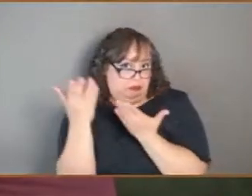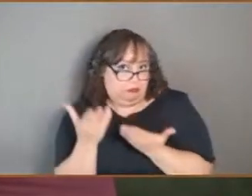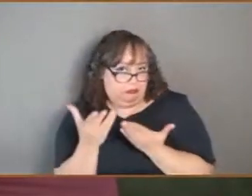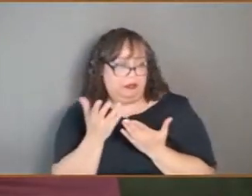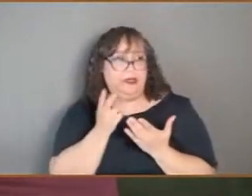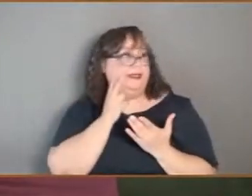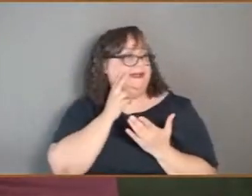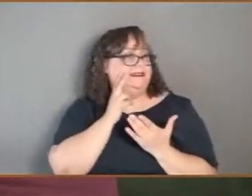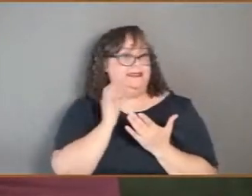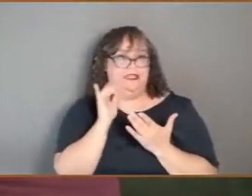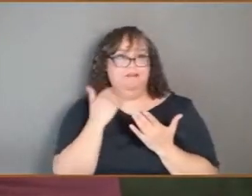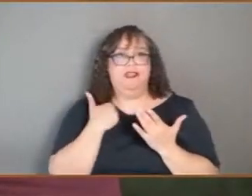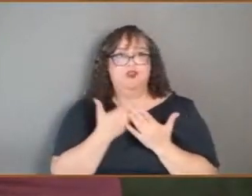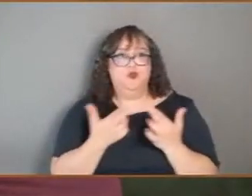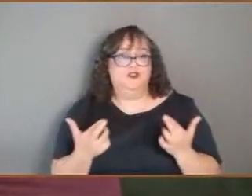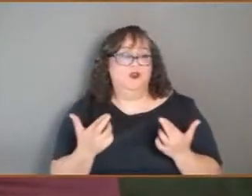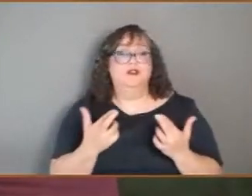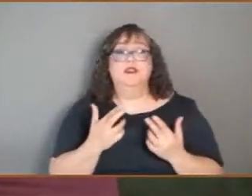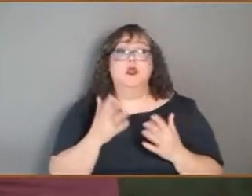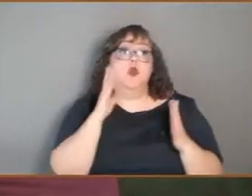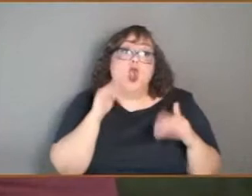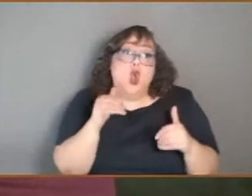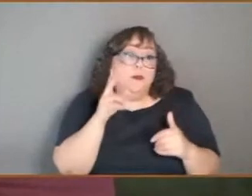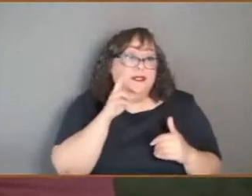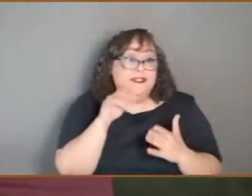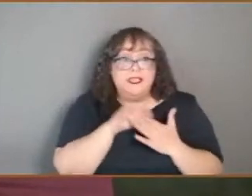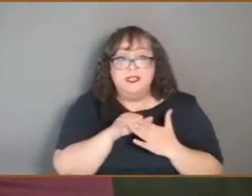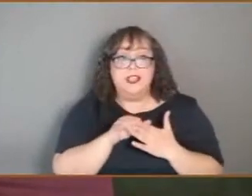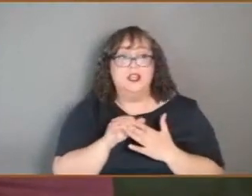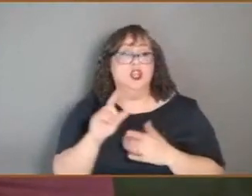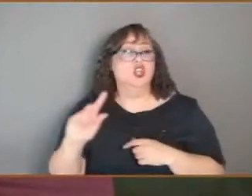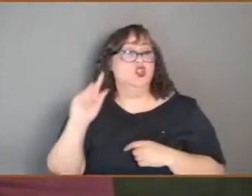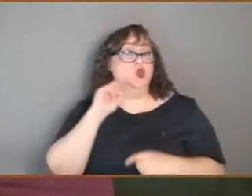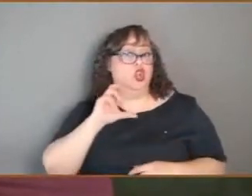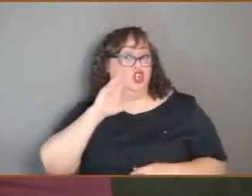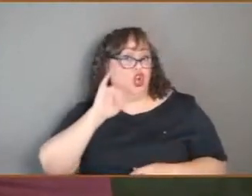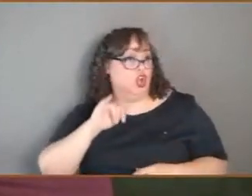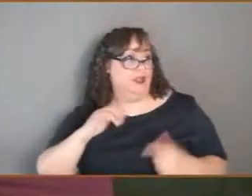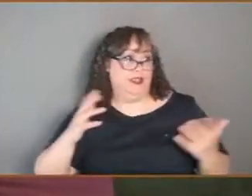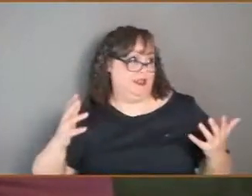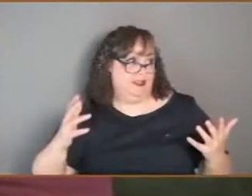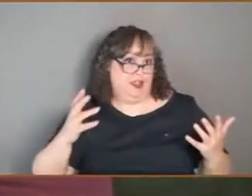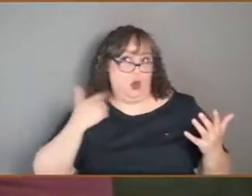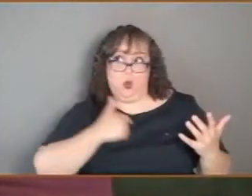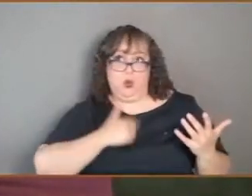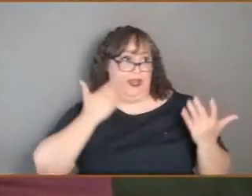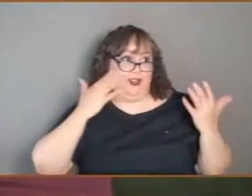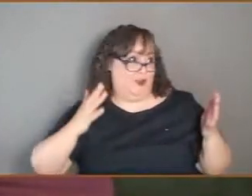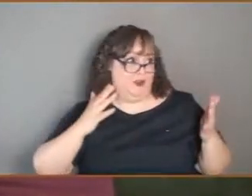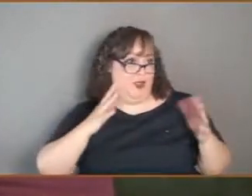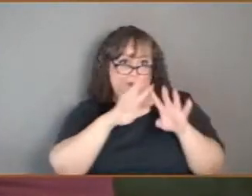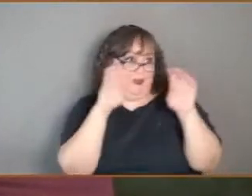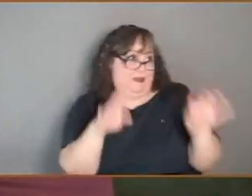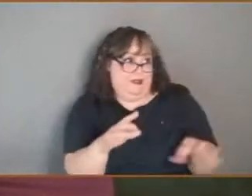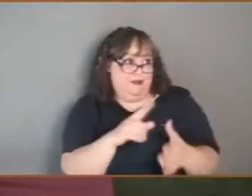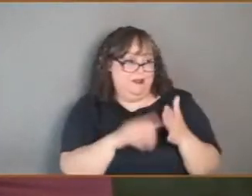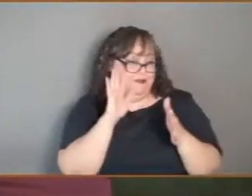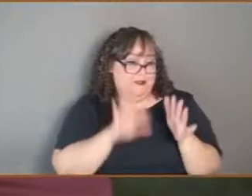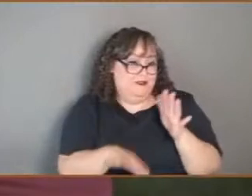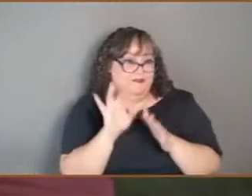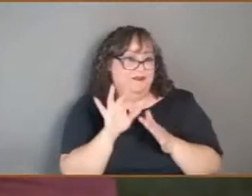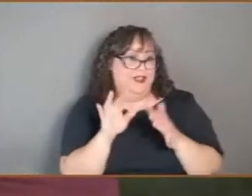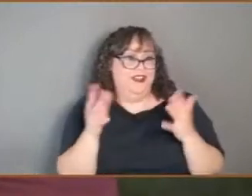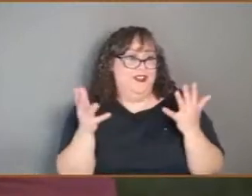you heard Carly, right? We're so excited about the unknown. What are we actually going to see in these asteroids? What are the ingredients, the organic